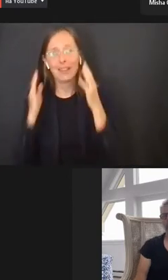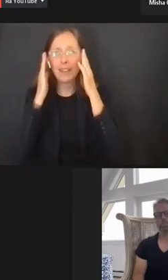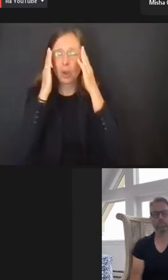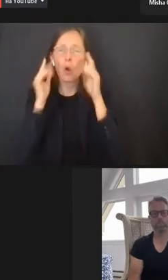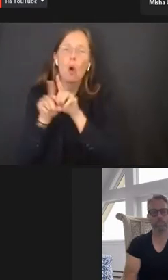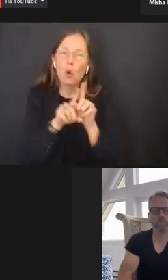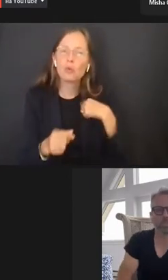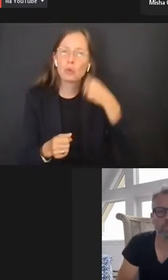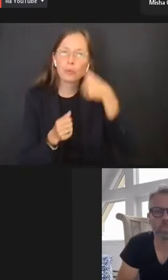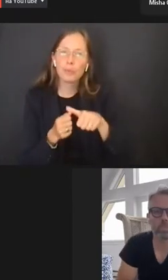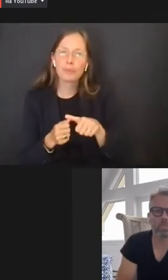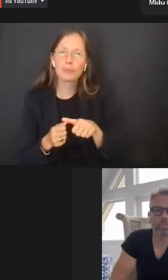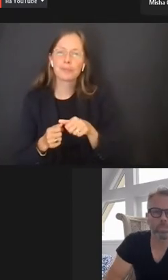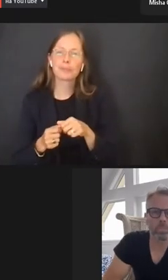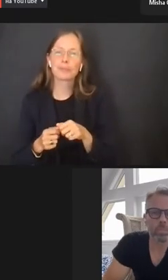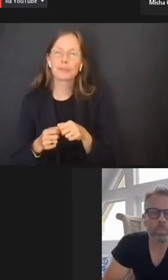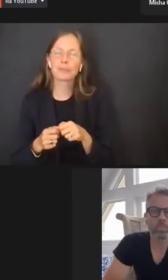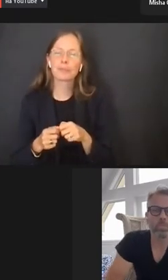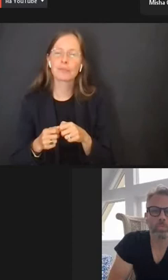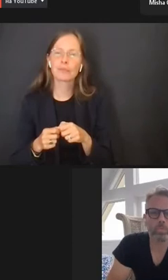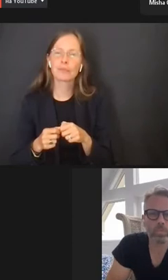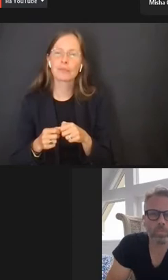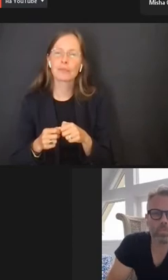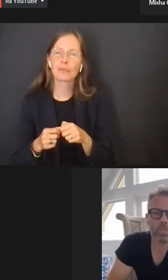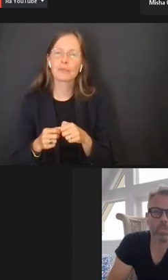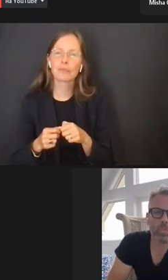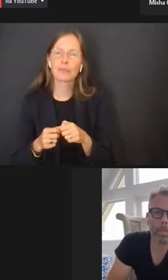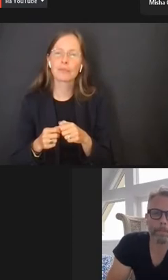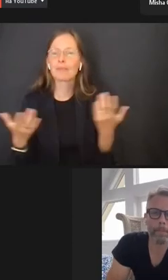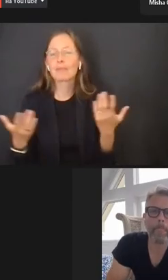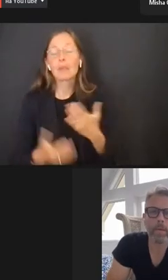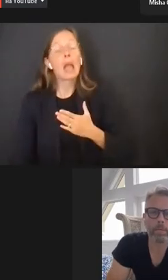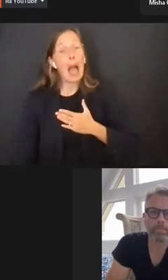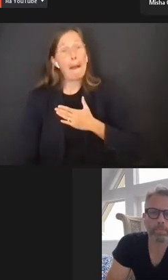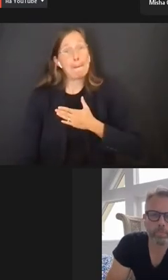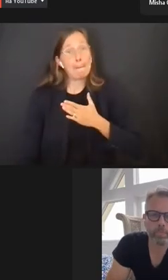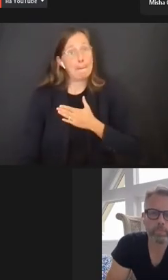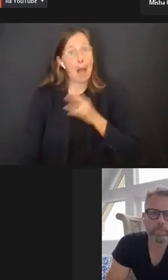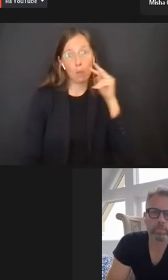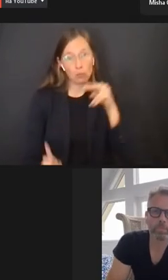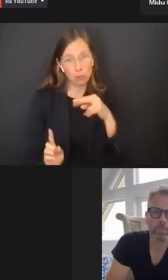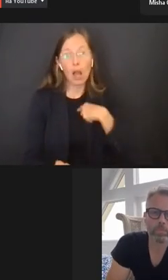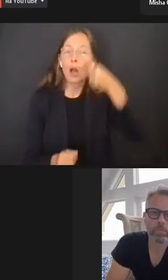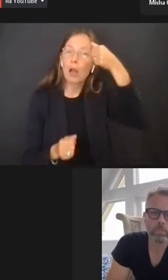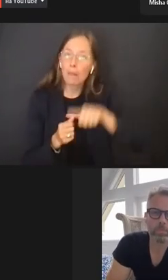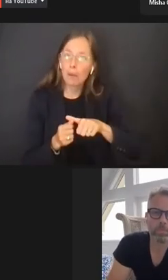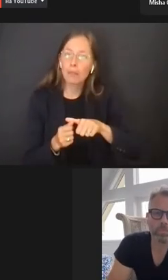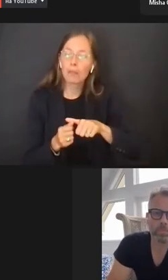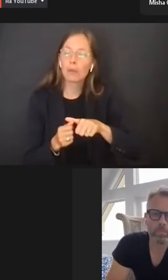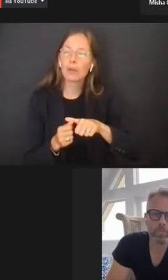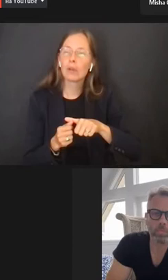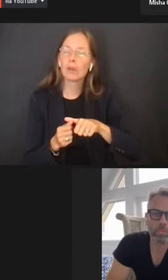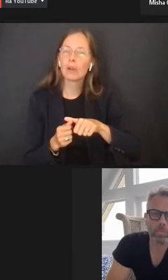remember at some point, this is just from my perspective. I remember at some point just switching into a